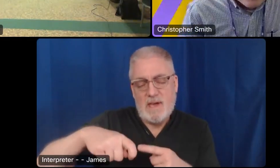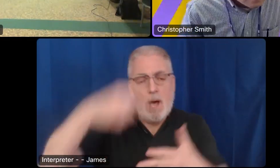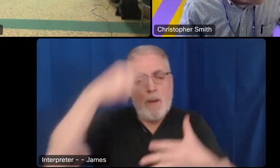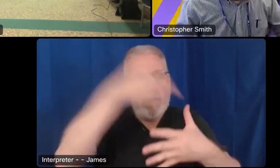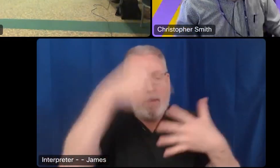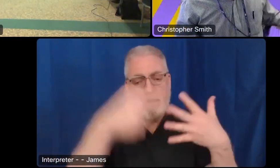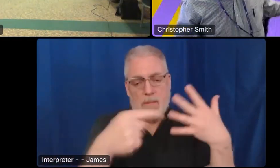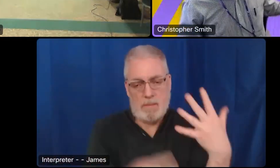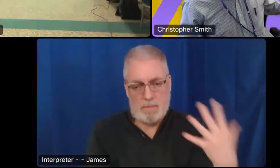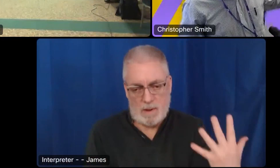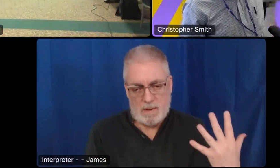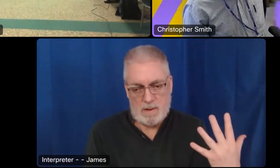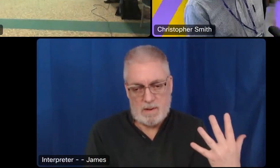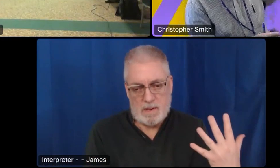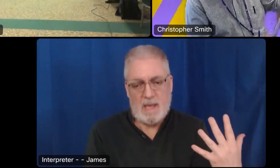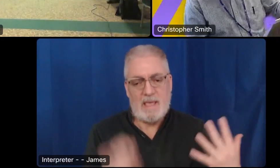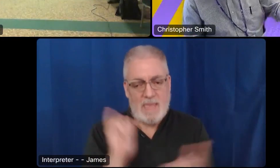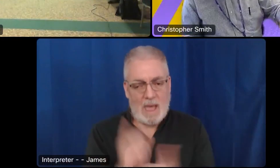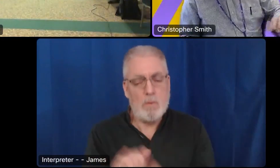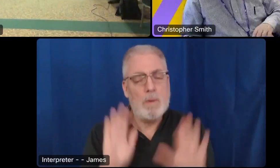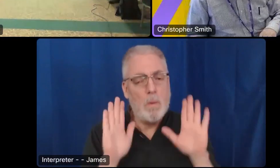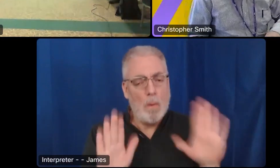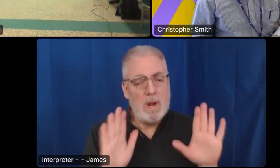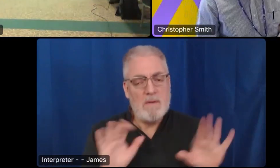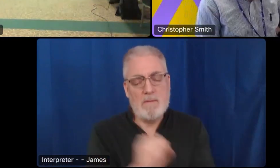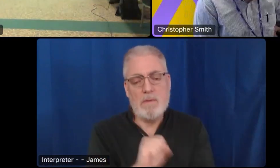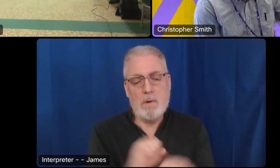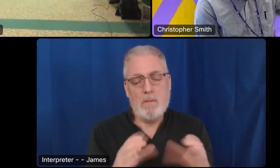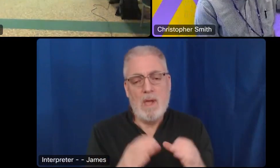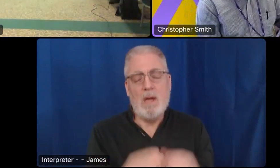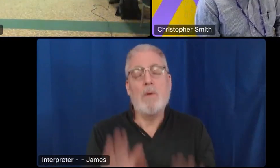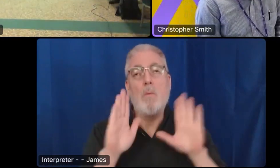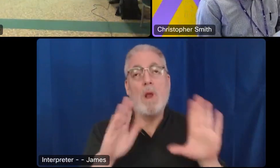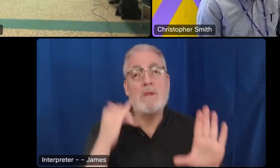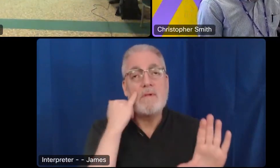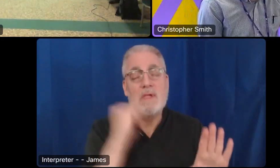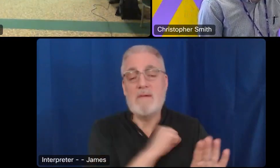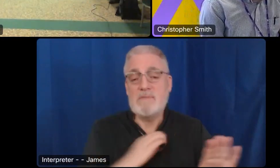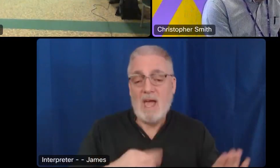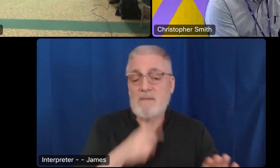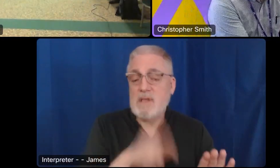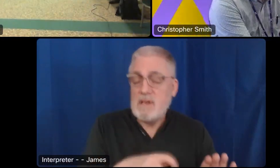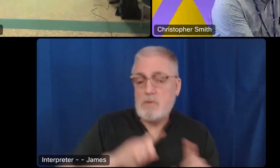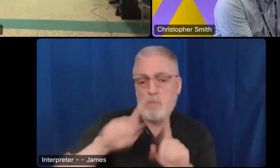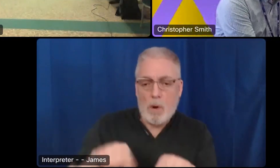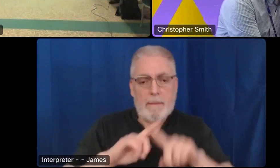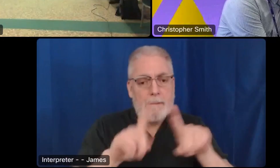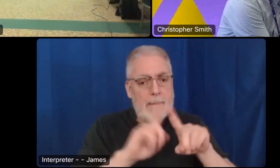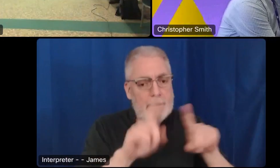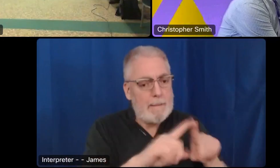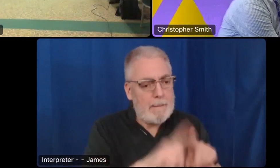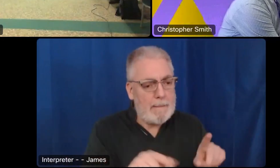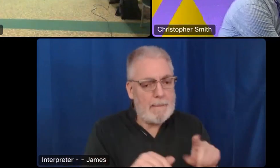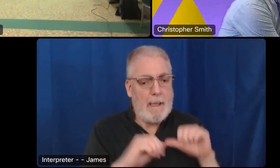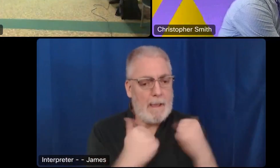great for the workforce if they didn't have to go to each agency to get a different credential. going forward. So I